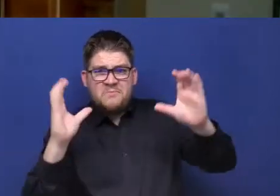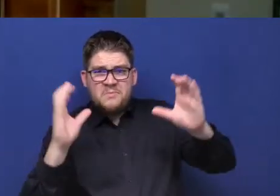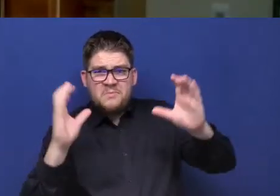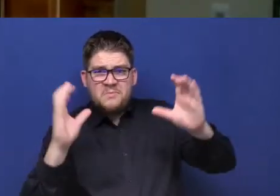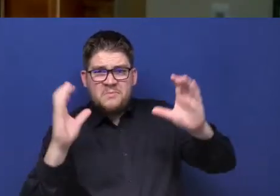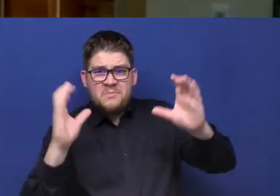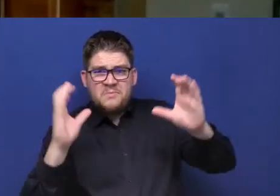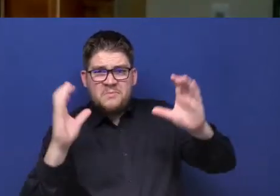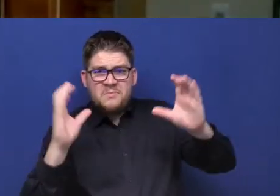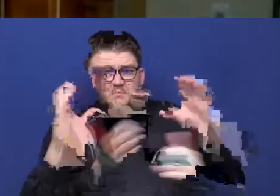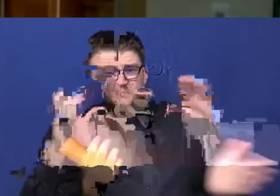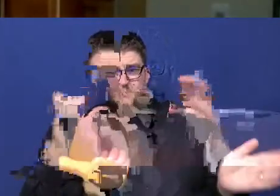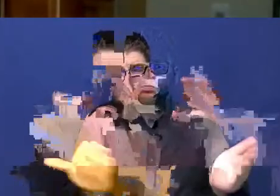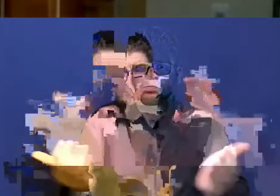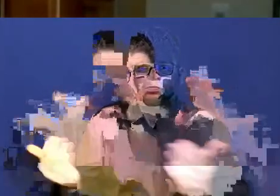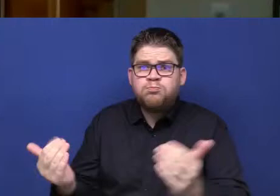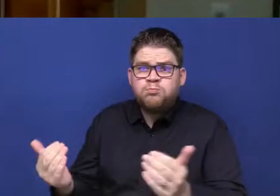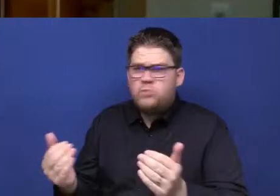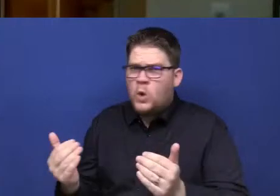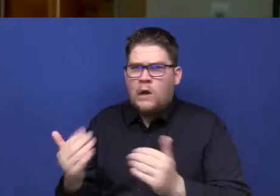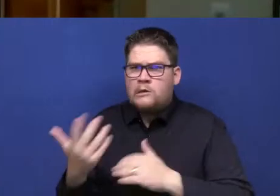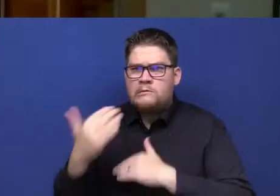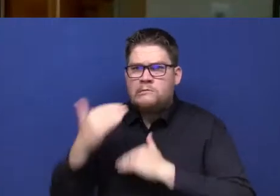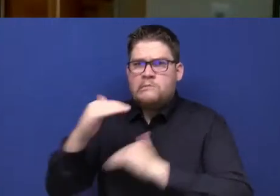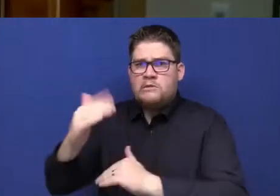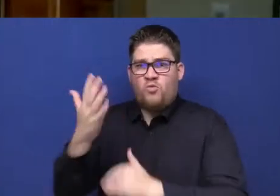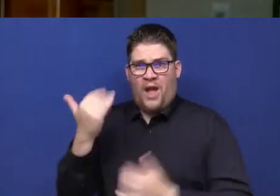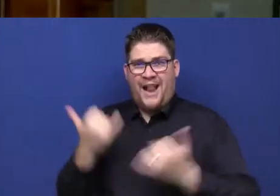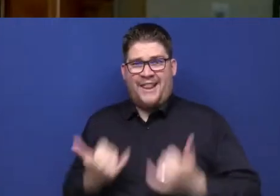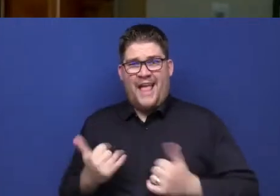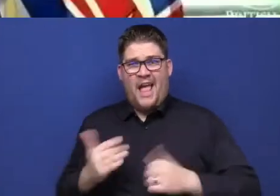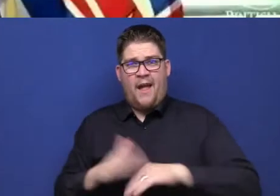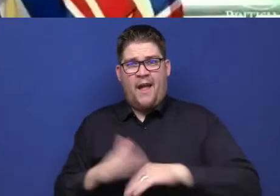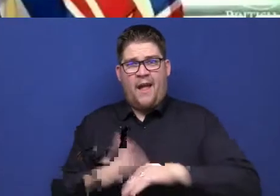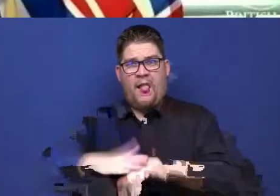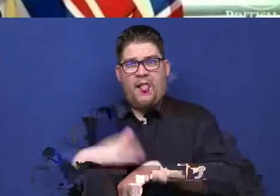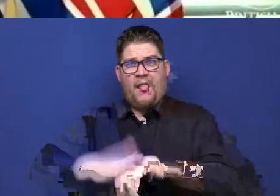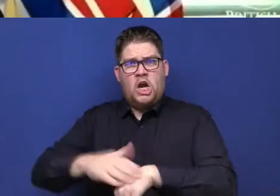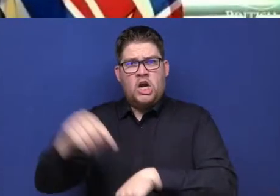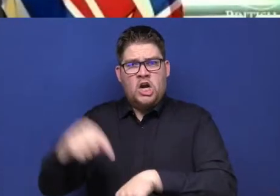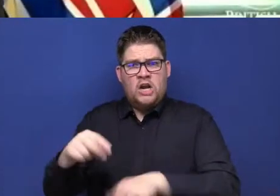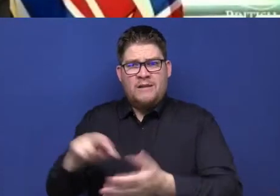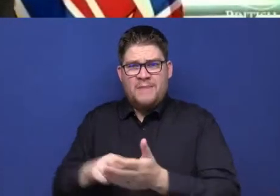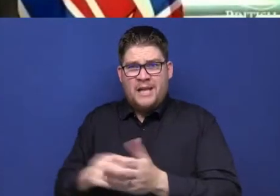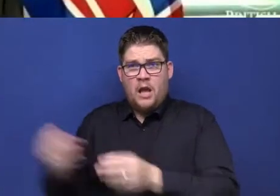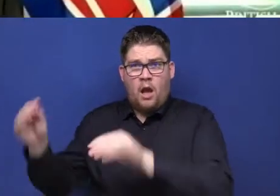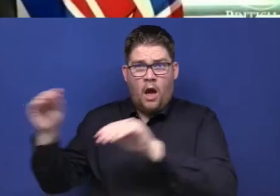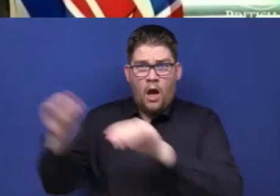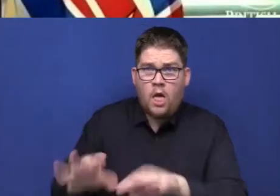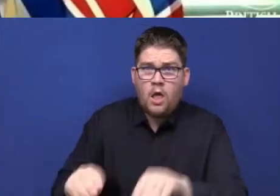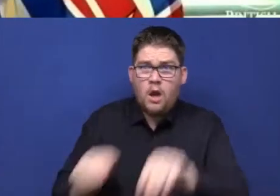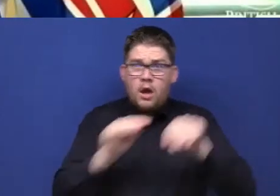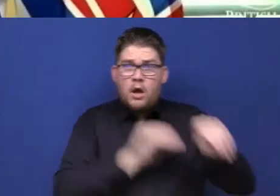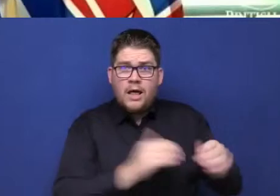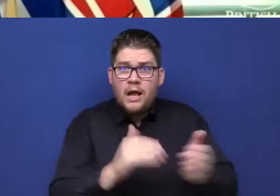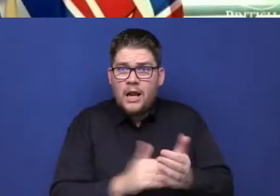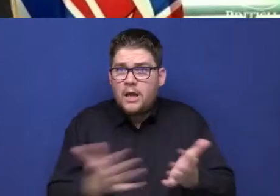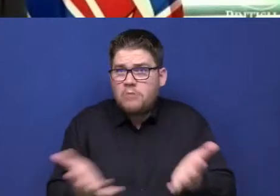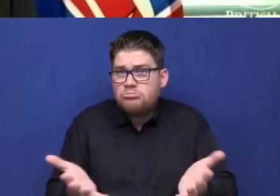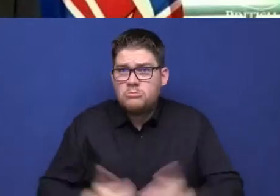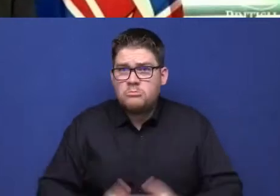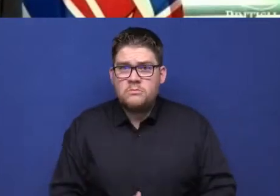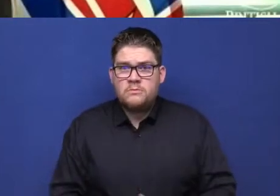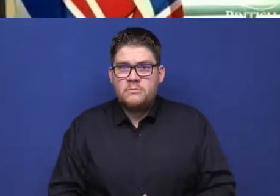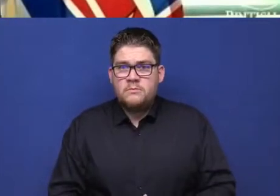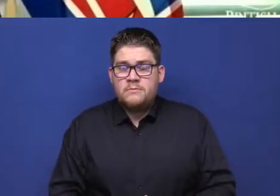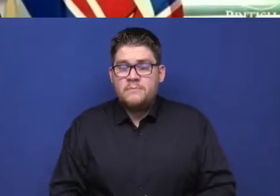from the Merritt area supposed to go then? Well, right now they are on evacuation alert. As